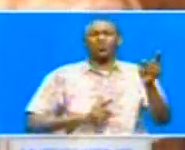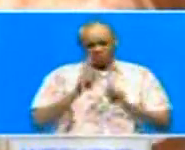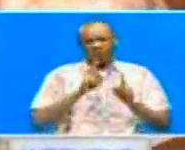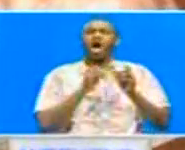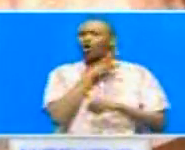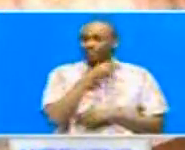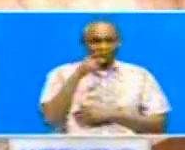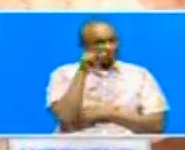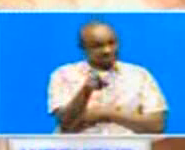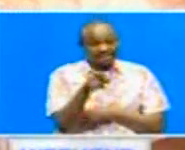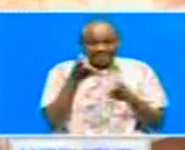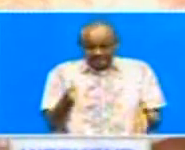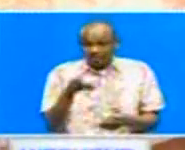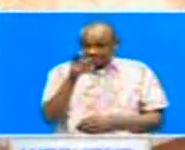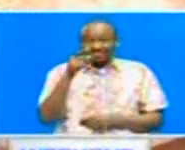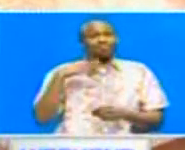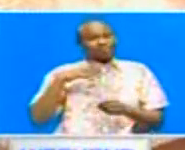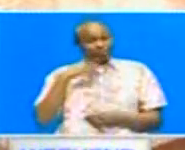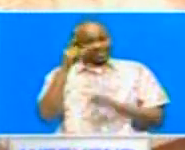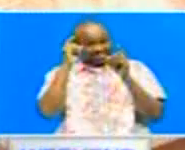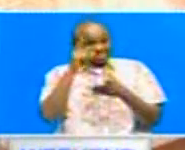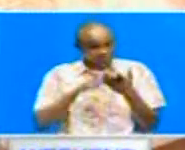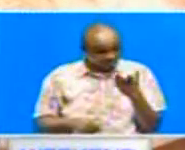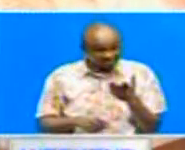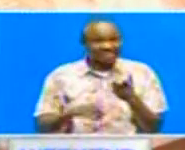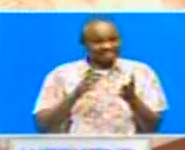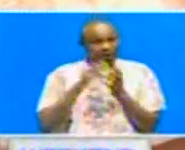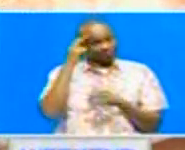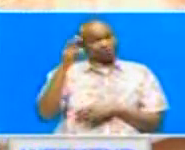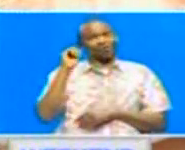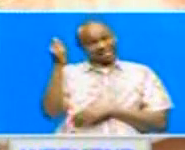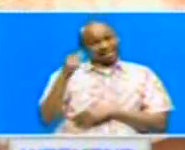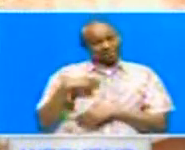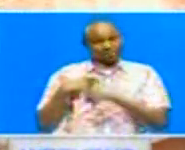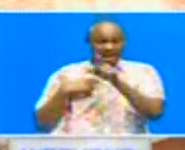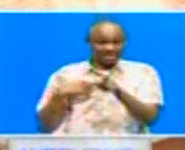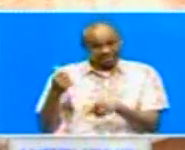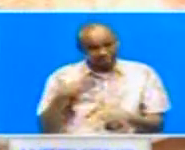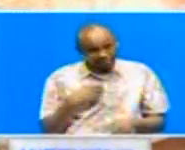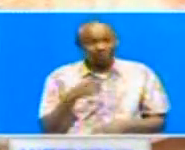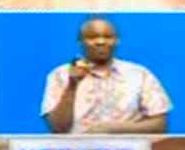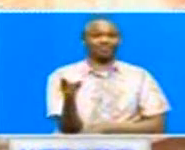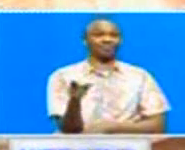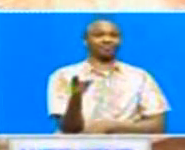seen is what direction the stakeholders will take in light of the views expressed by the traders themselves, and